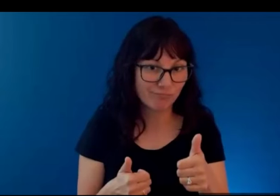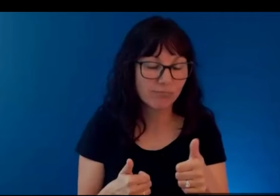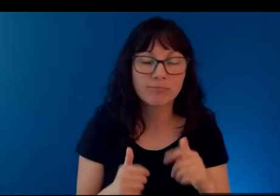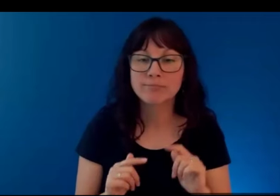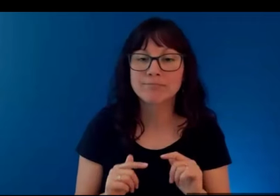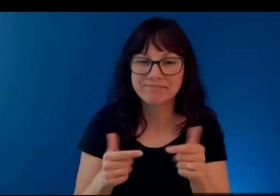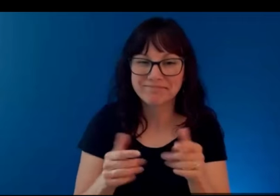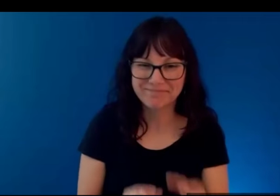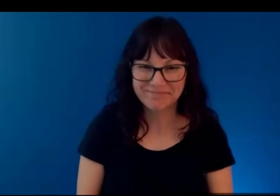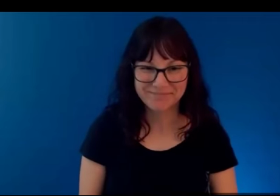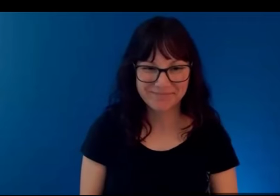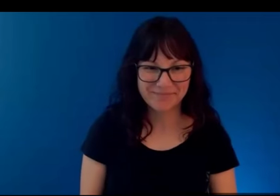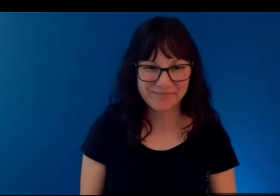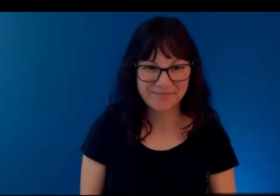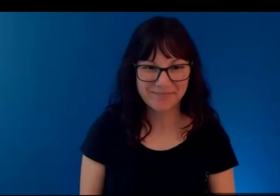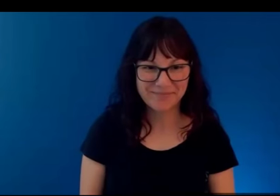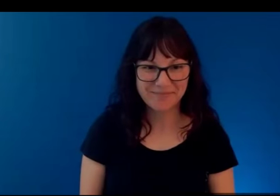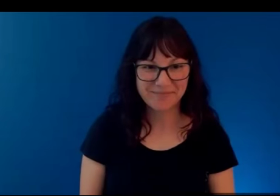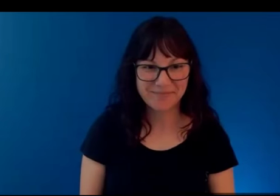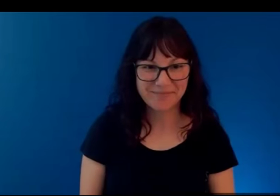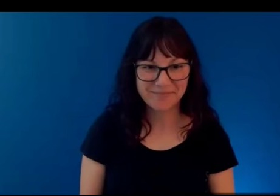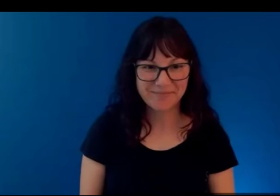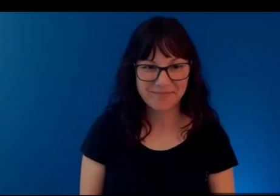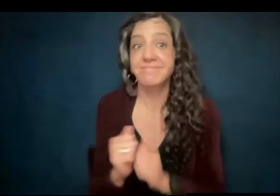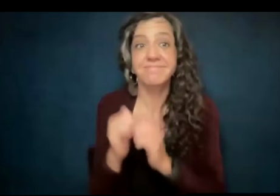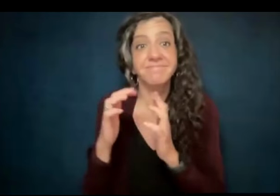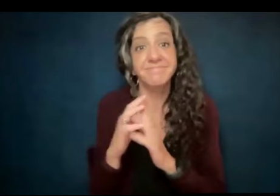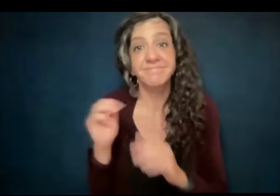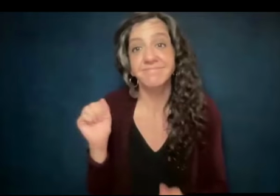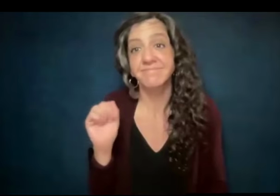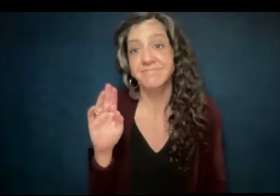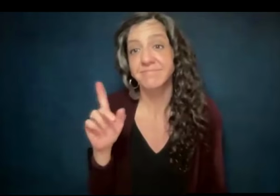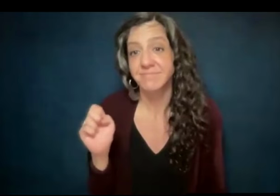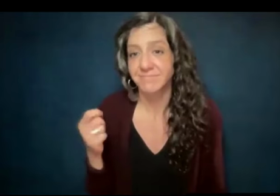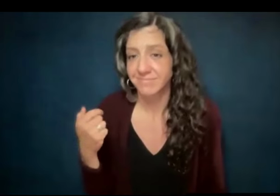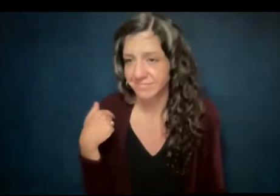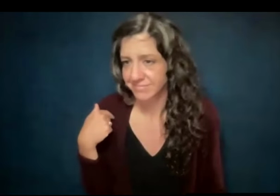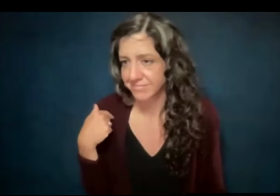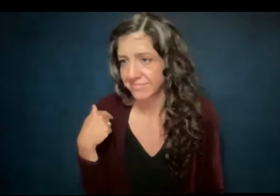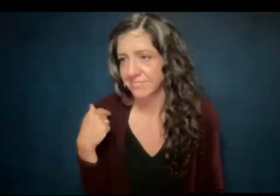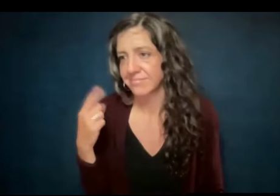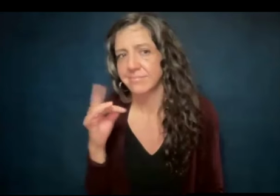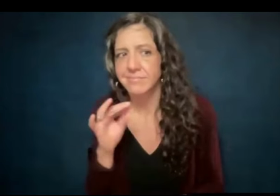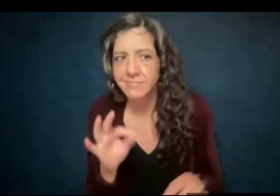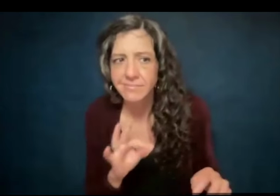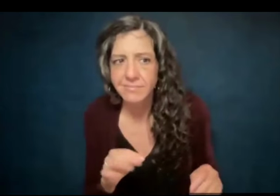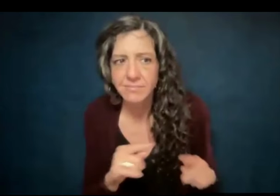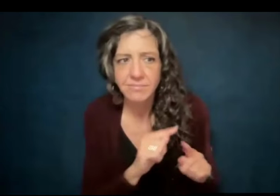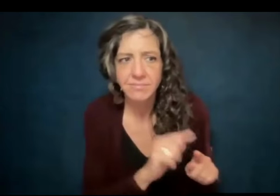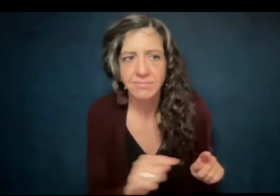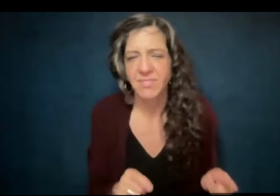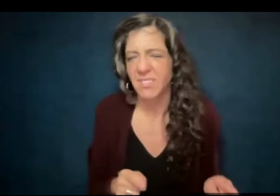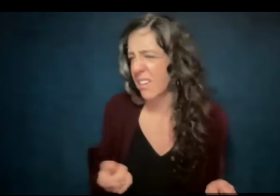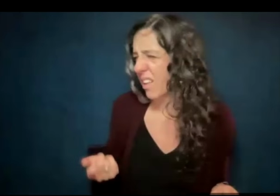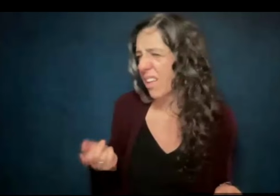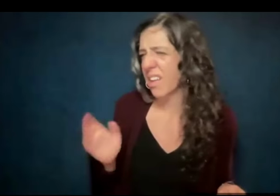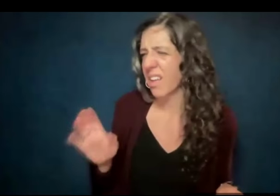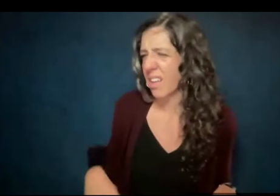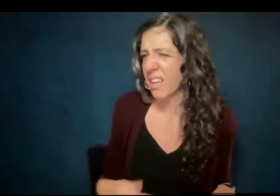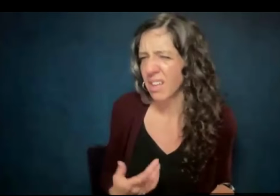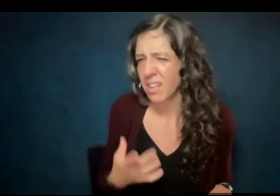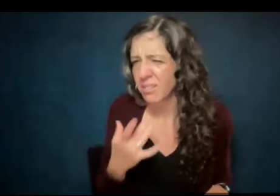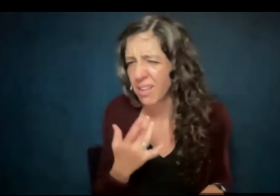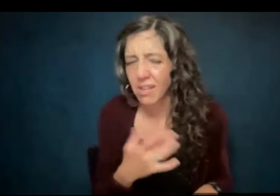these accounts first started, I used to explain them to clients and they'd say, "Oh, why bother?" I'd say, "It's super easy to set one